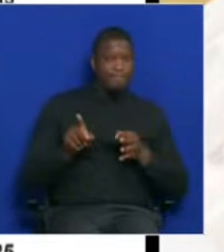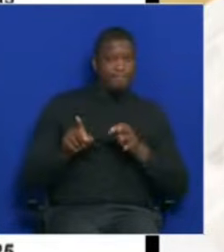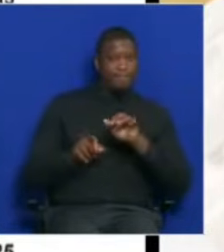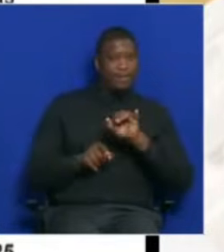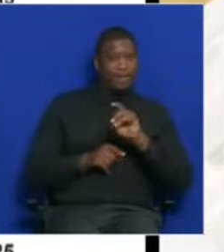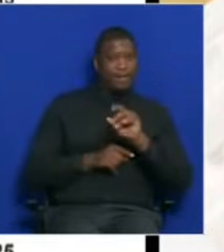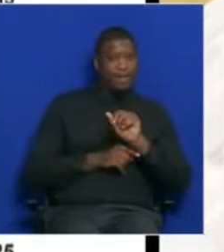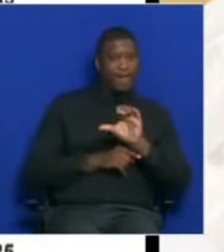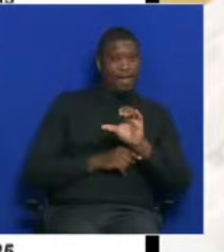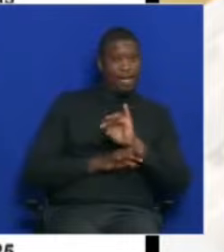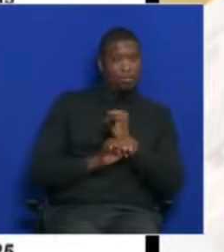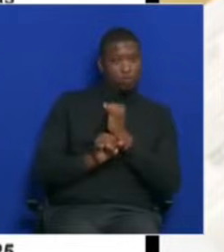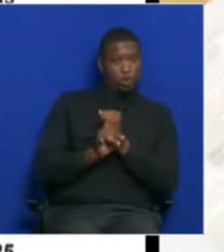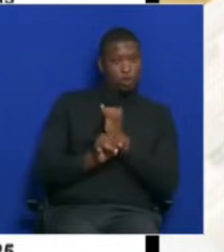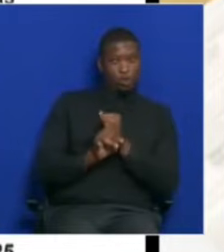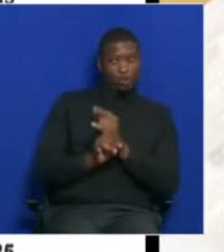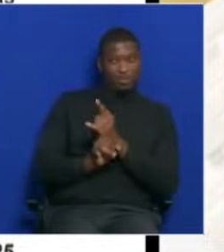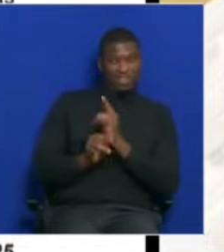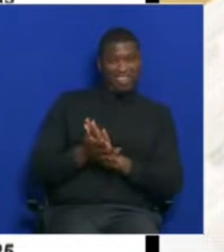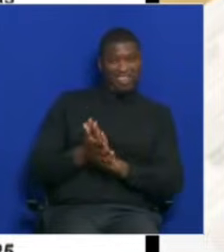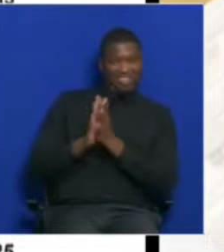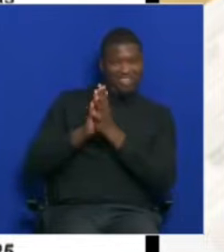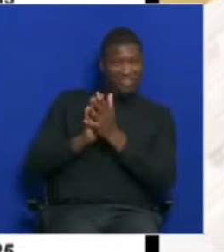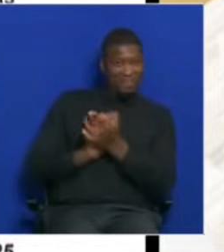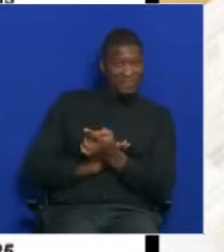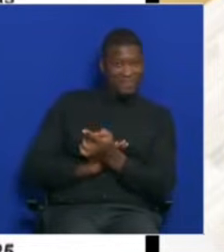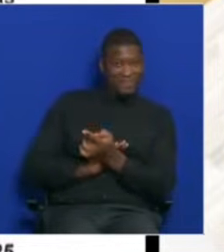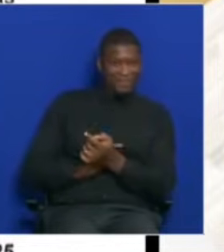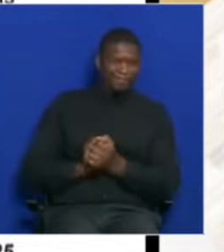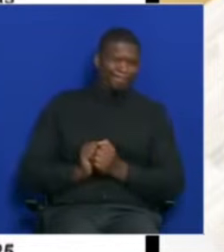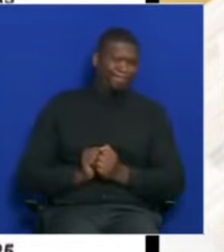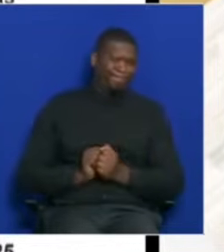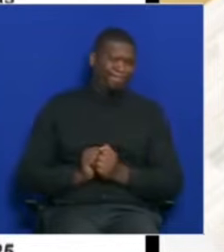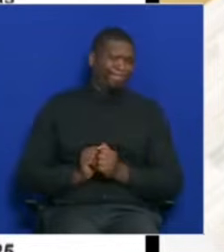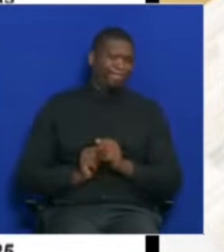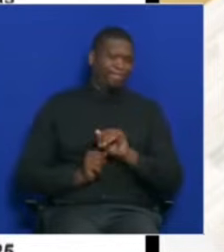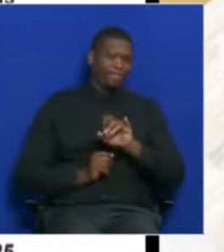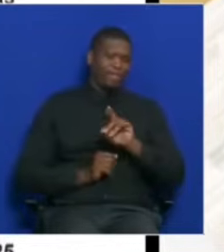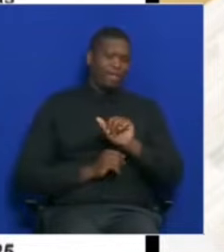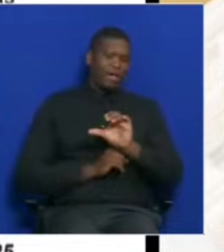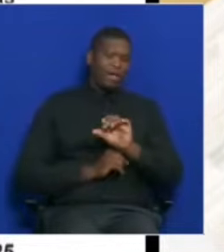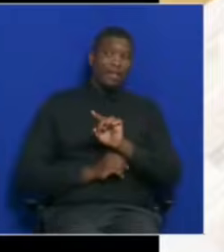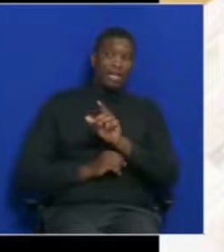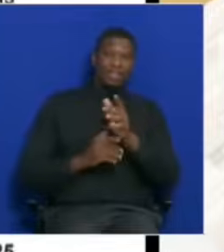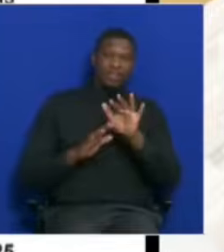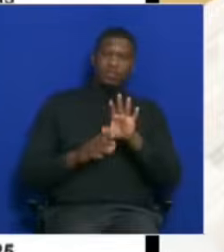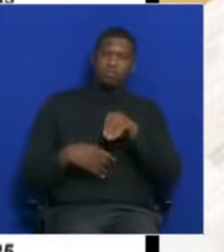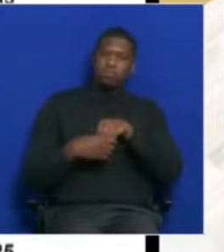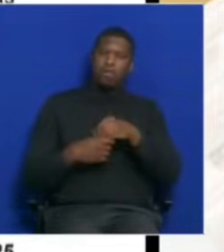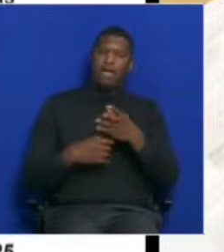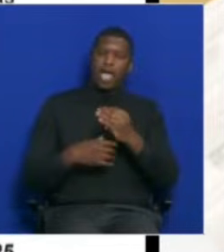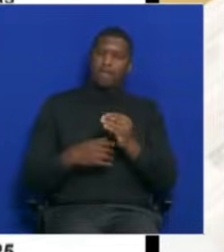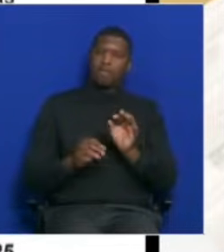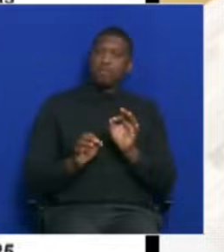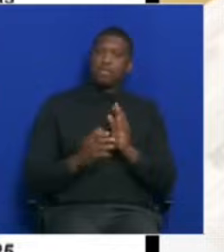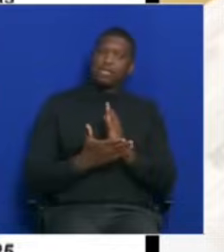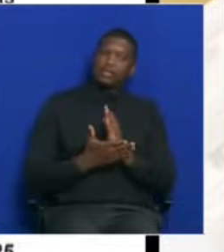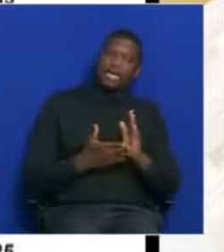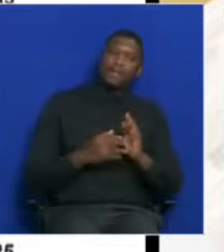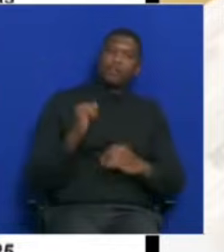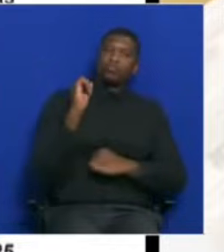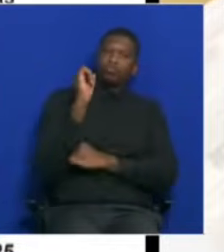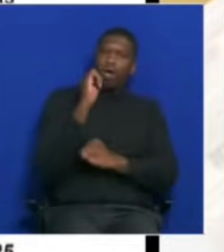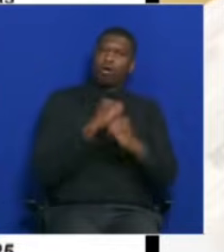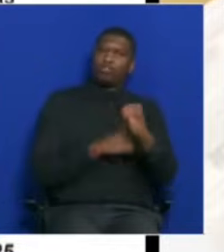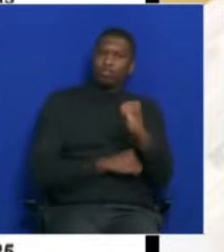institution, compromised. IDEC has sound structures, capable and